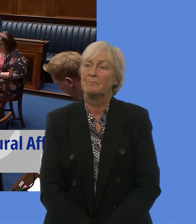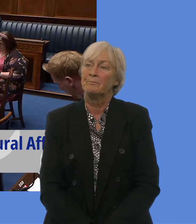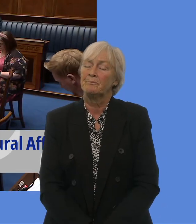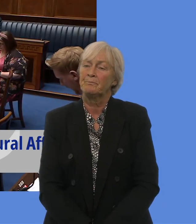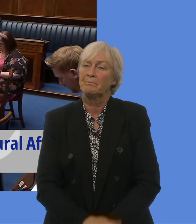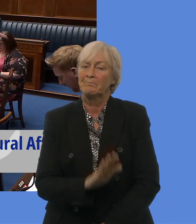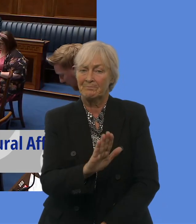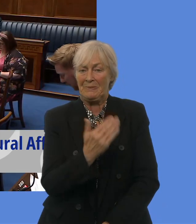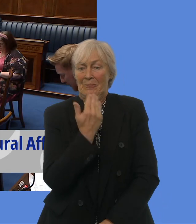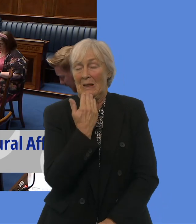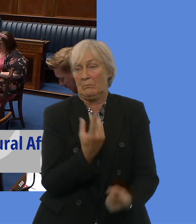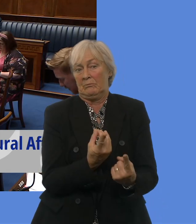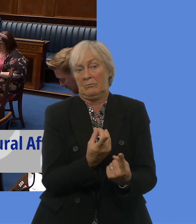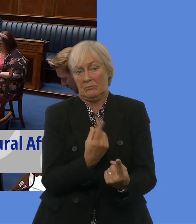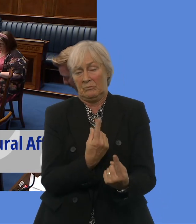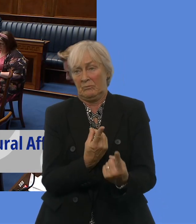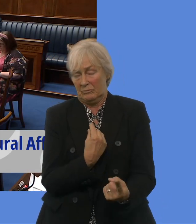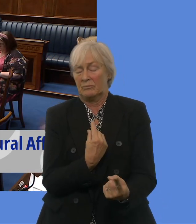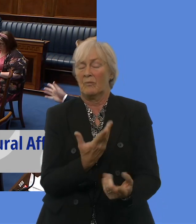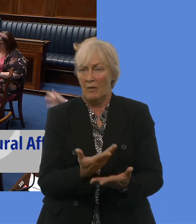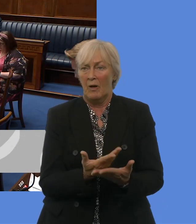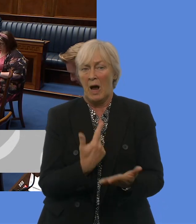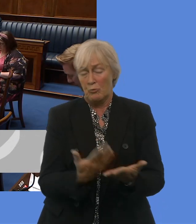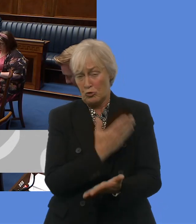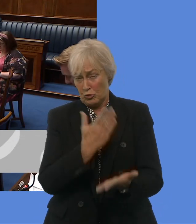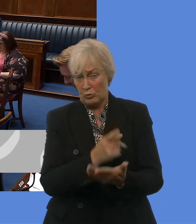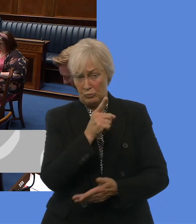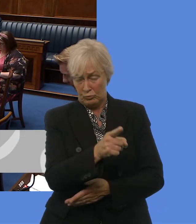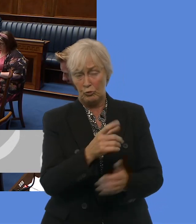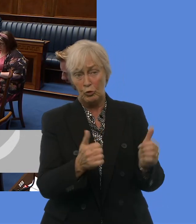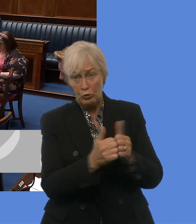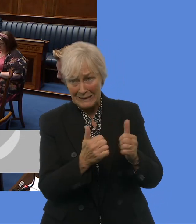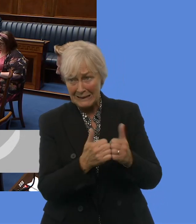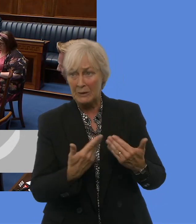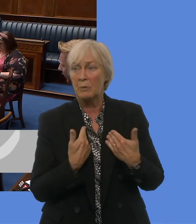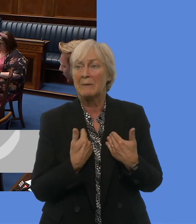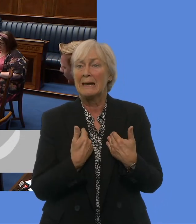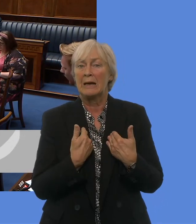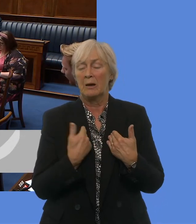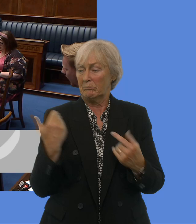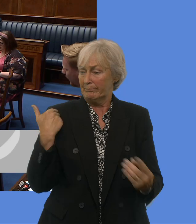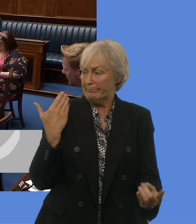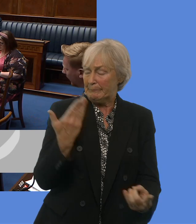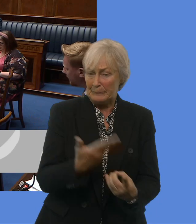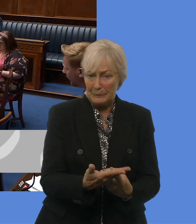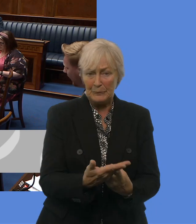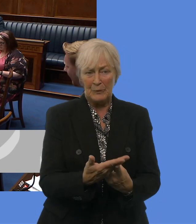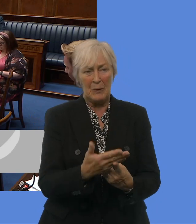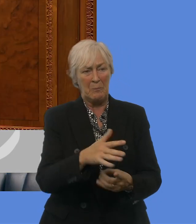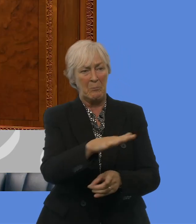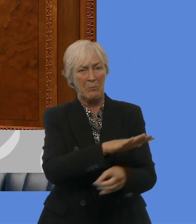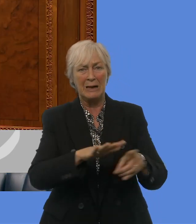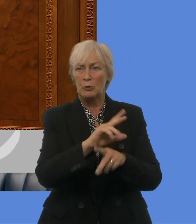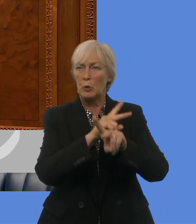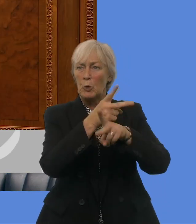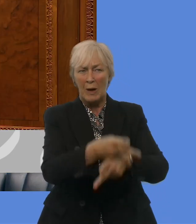Minister, thank you for the answer to that question. Minister, I hope you'll agree with me that the track record of this place in looking after our